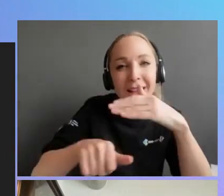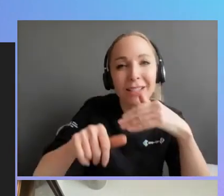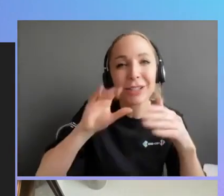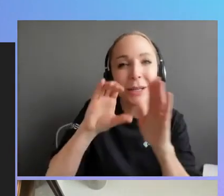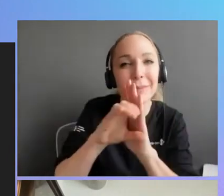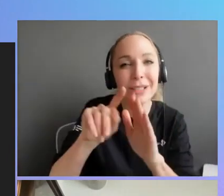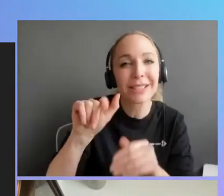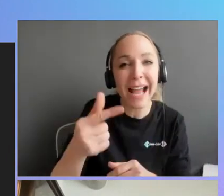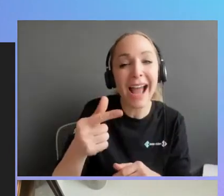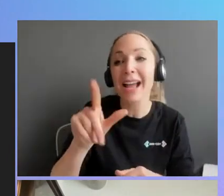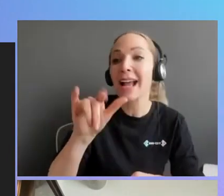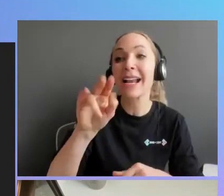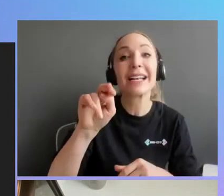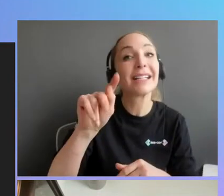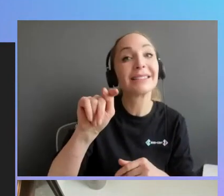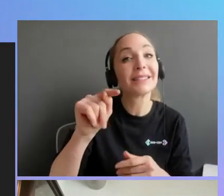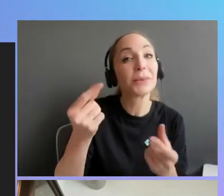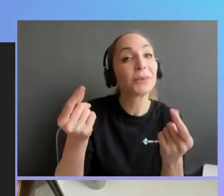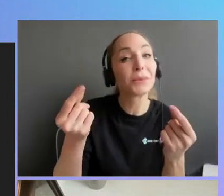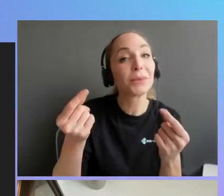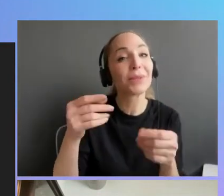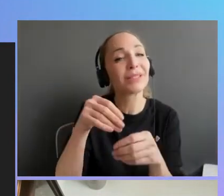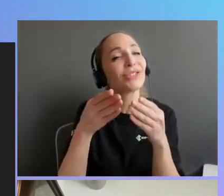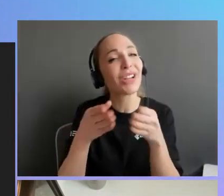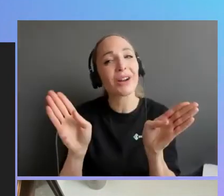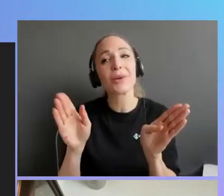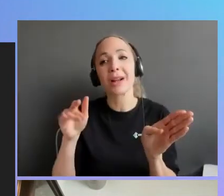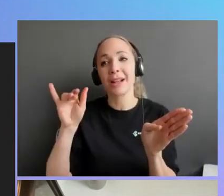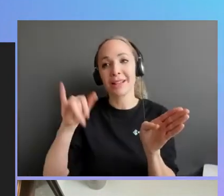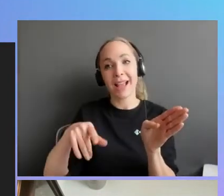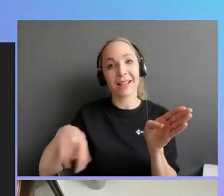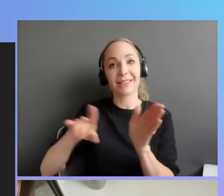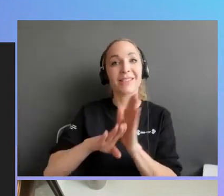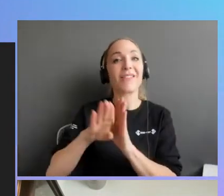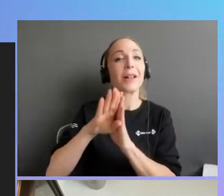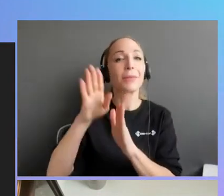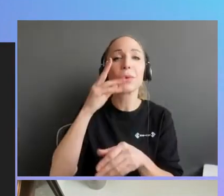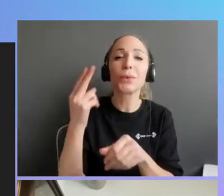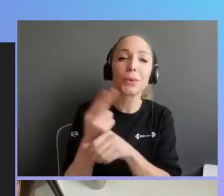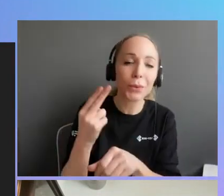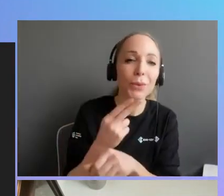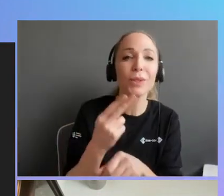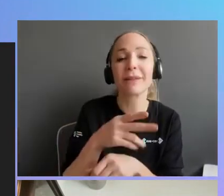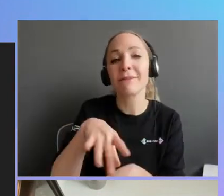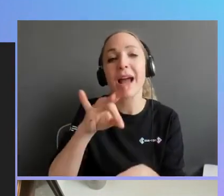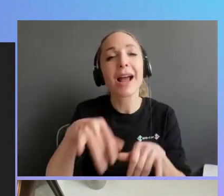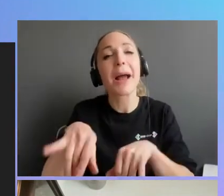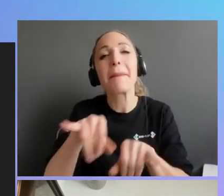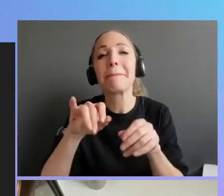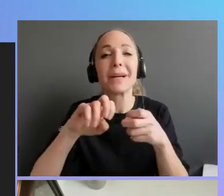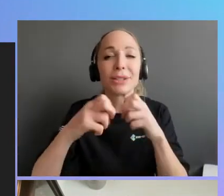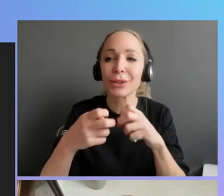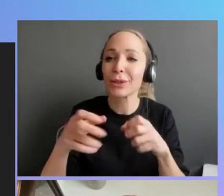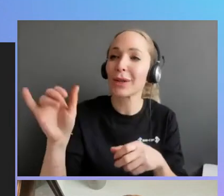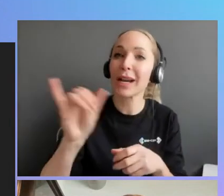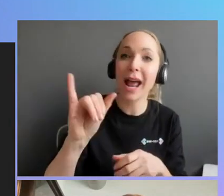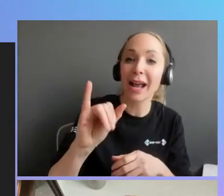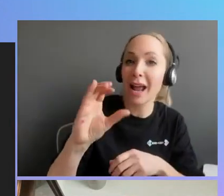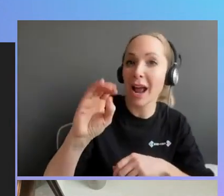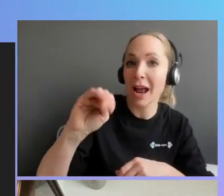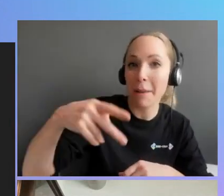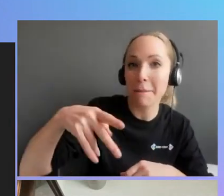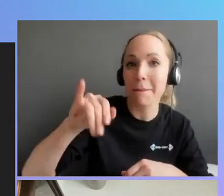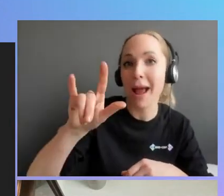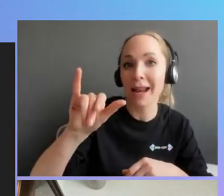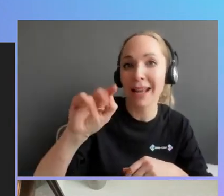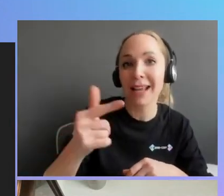linting in general is actually going to a tool developers often use to find common issues that would result in something like a compiling error or a build error,